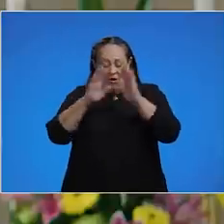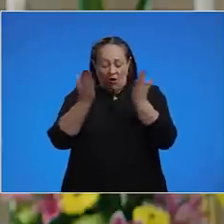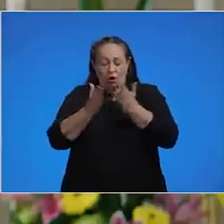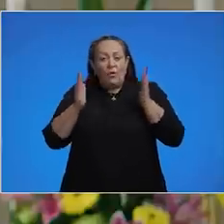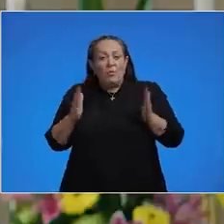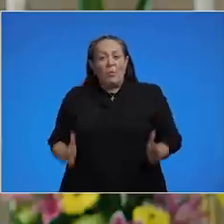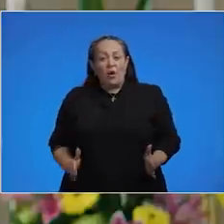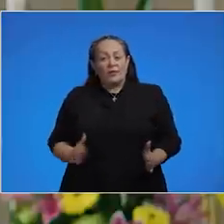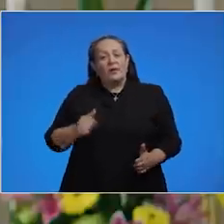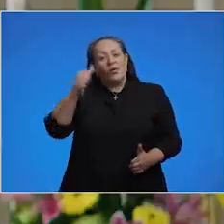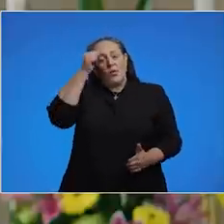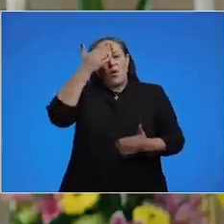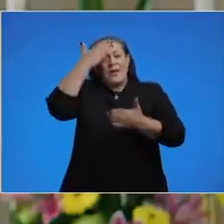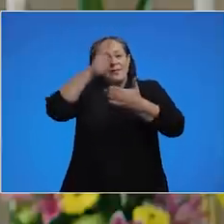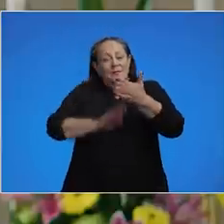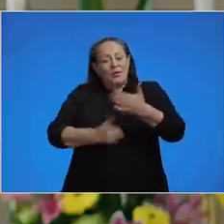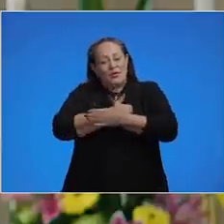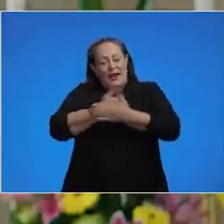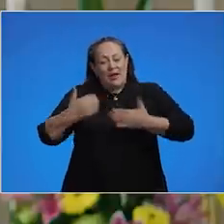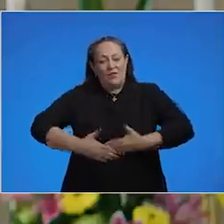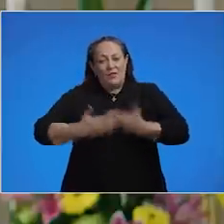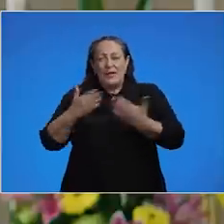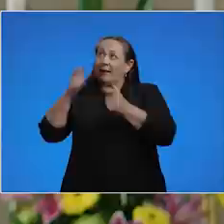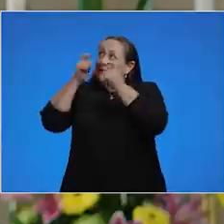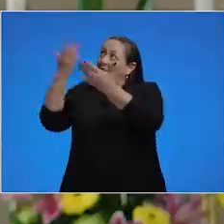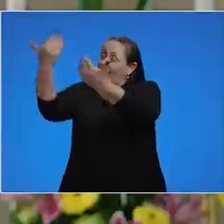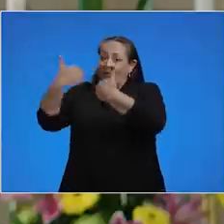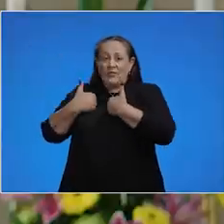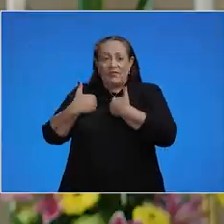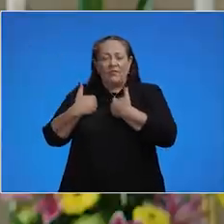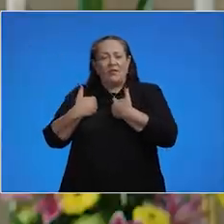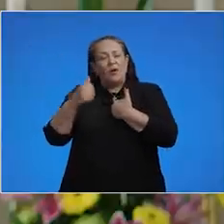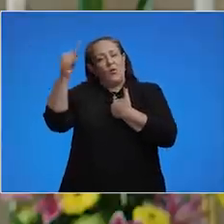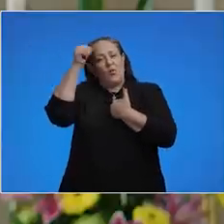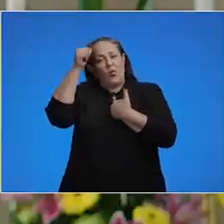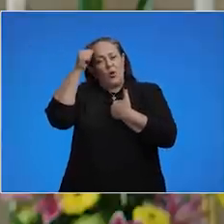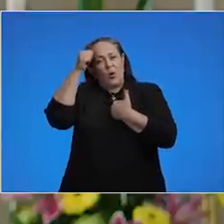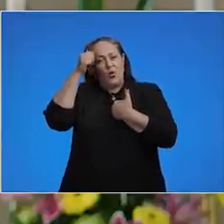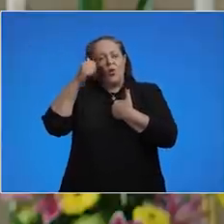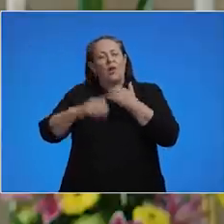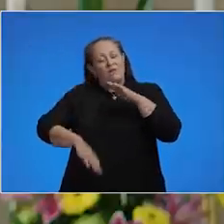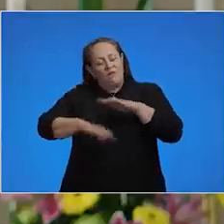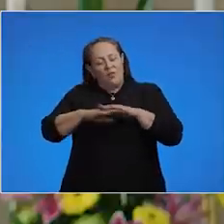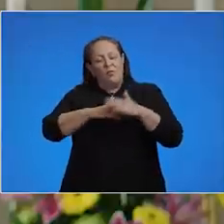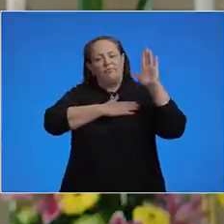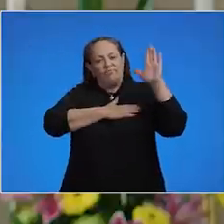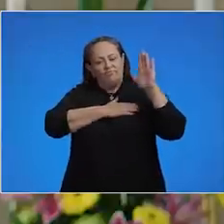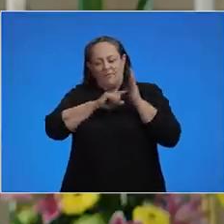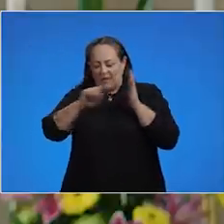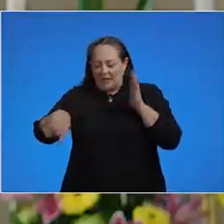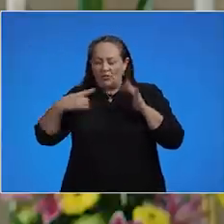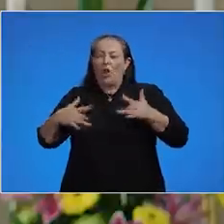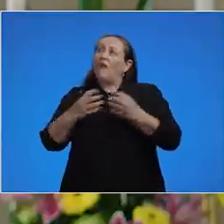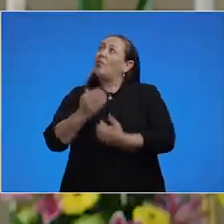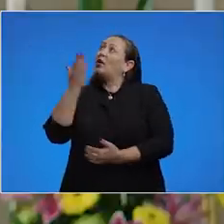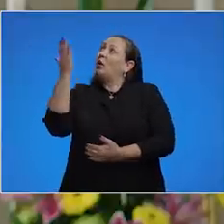and while in this body, we not only experience the daily effects of your care, but even now possess the pledge